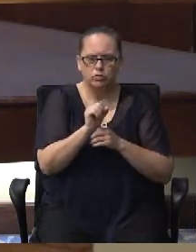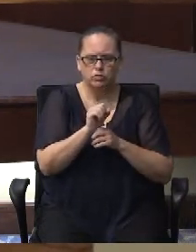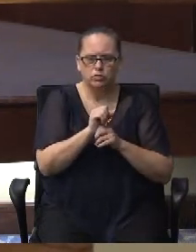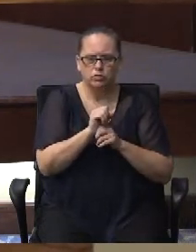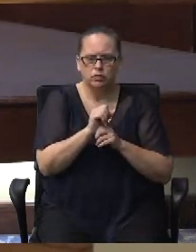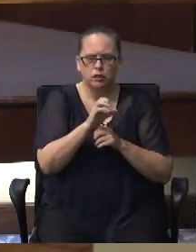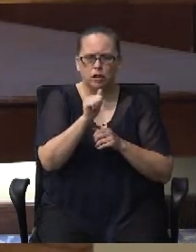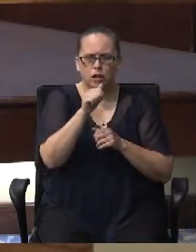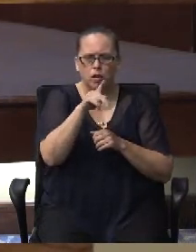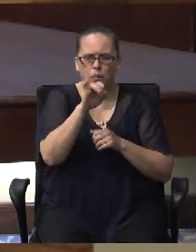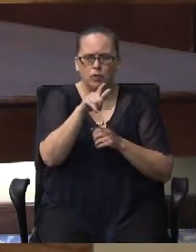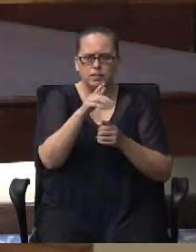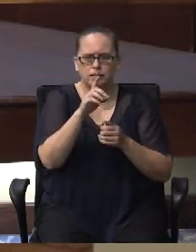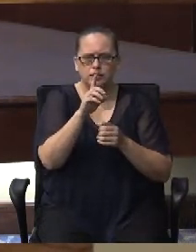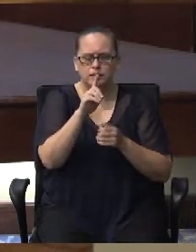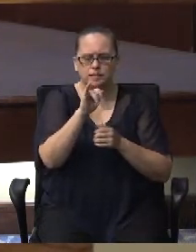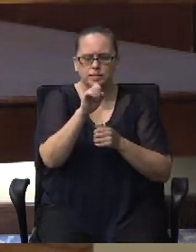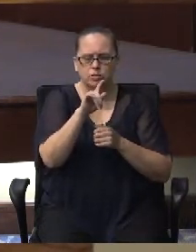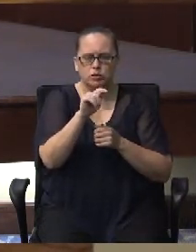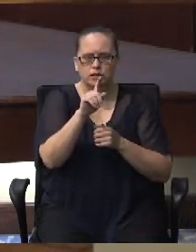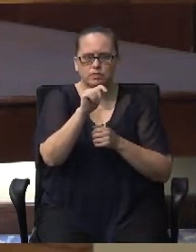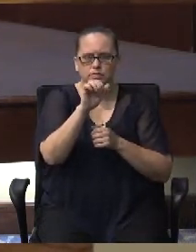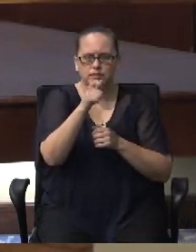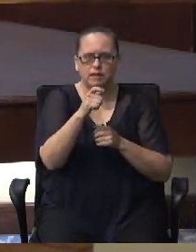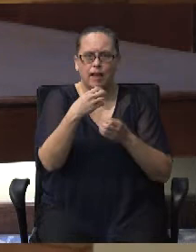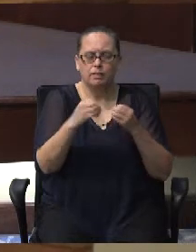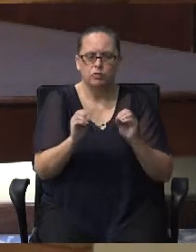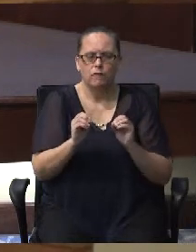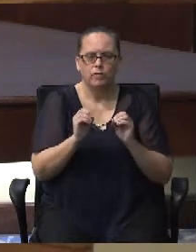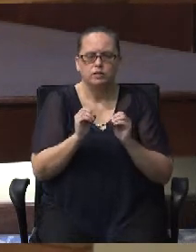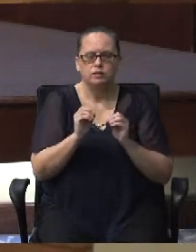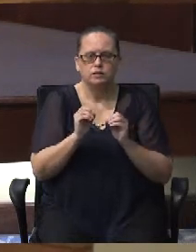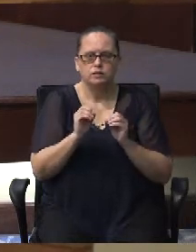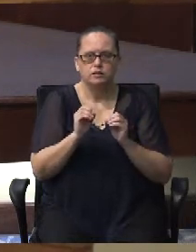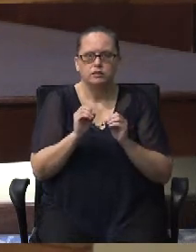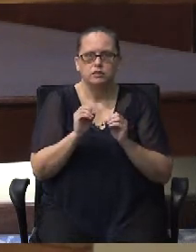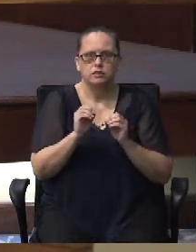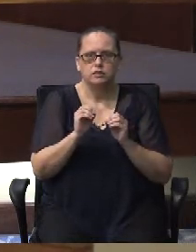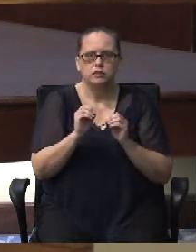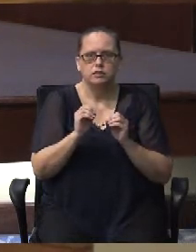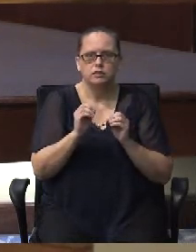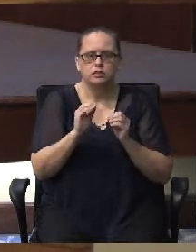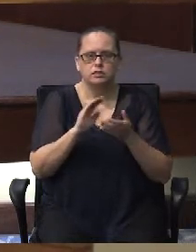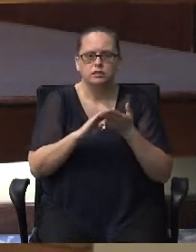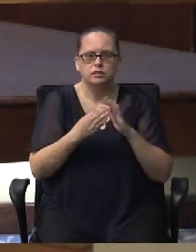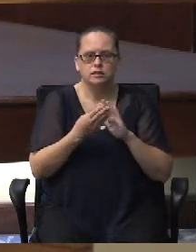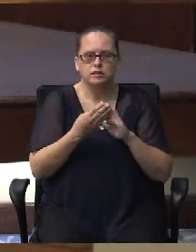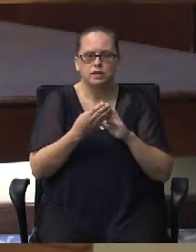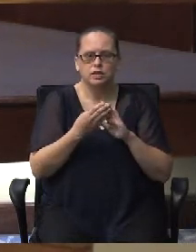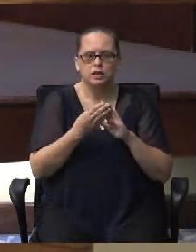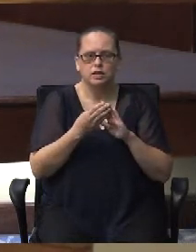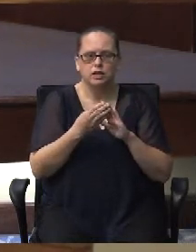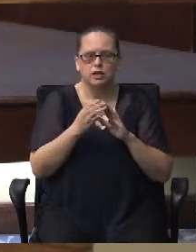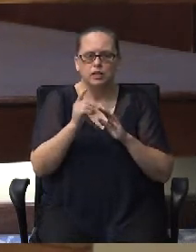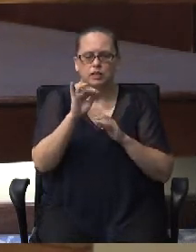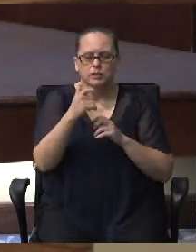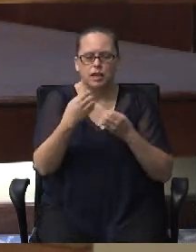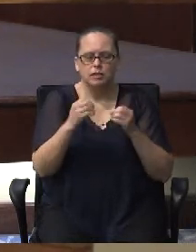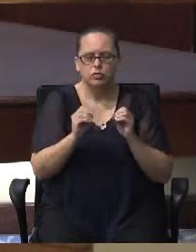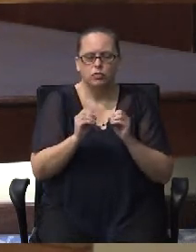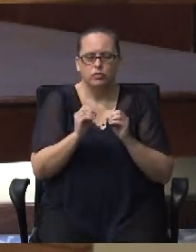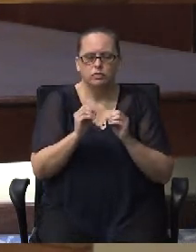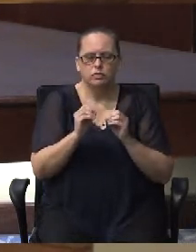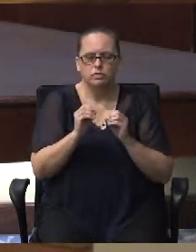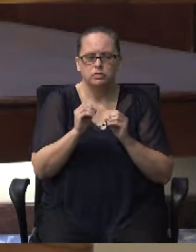Appraisal District and McLennan County Tax Office, existing service contracts with Cameron Park Zoological and Botanical Society